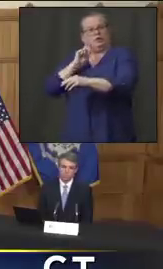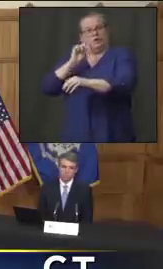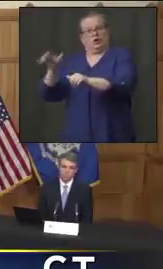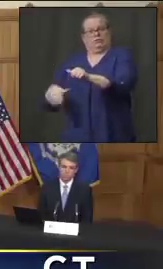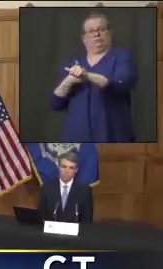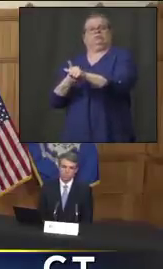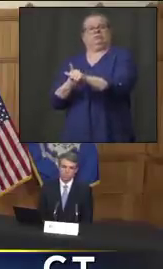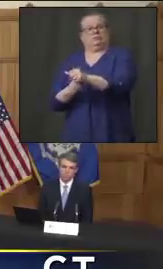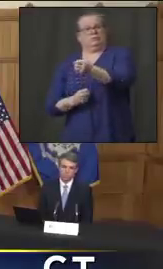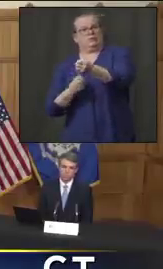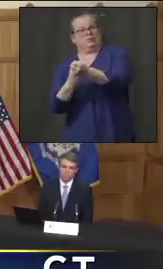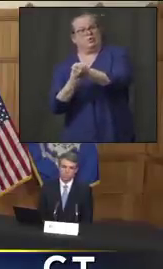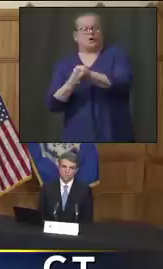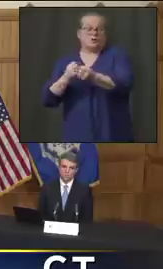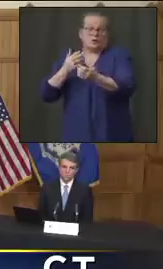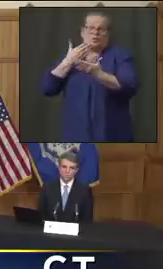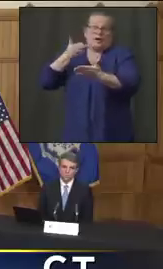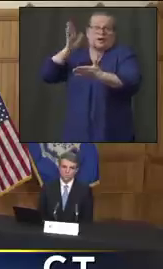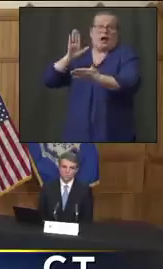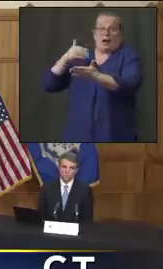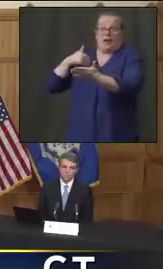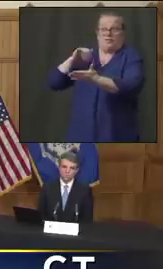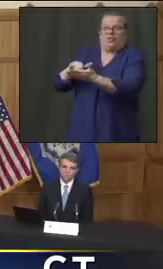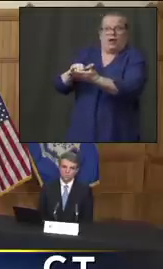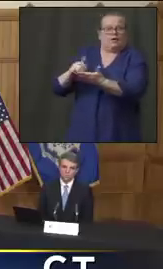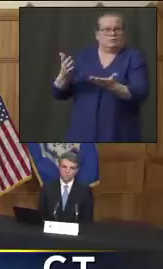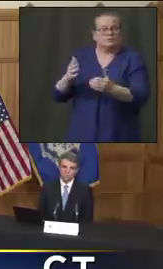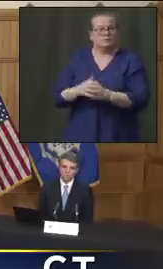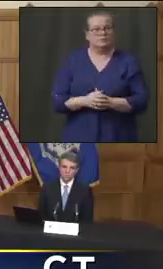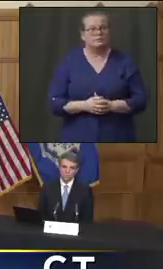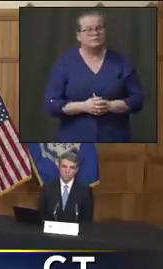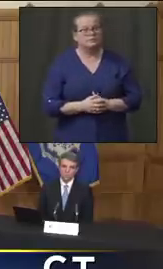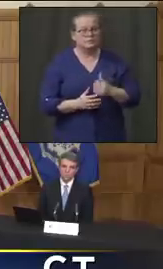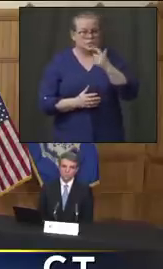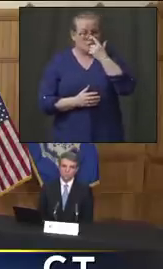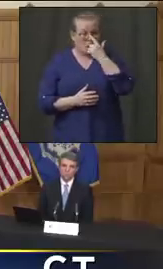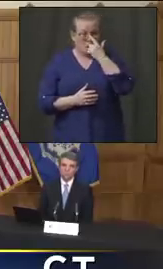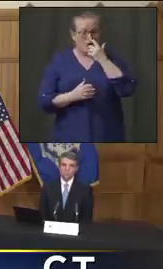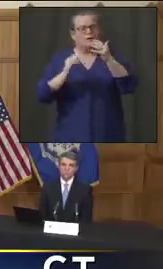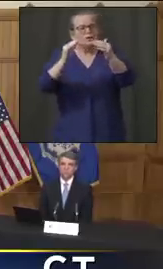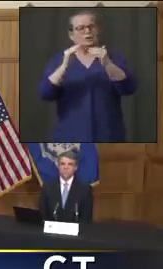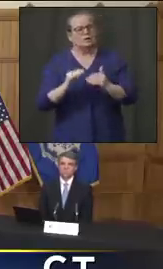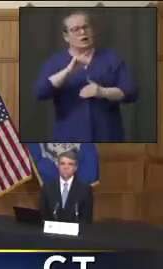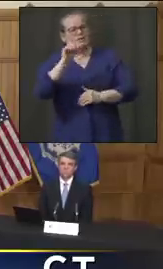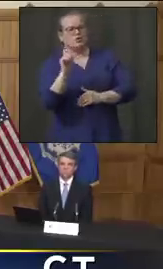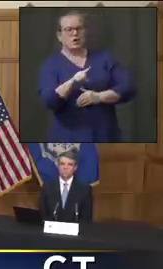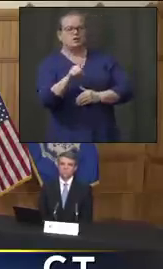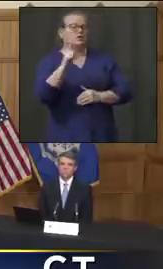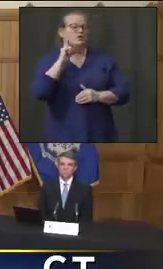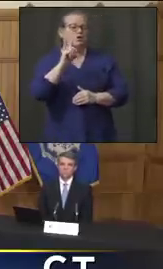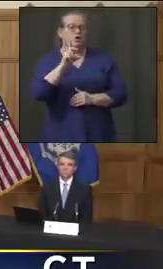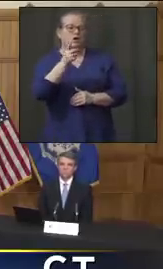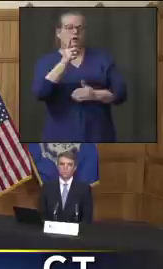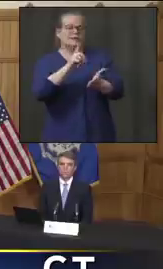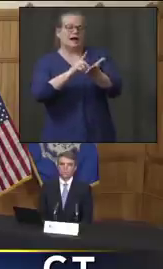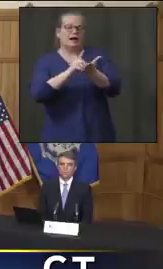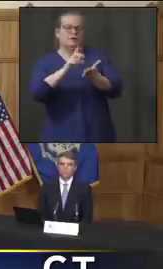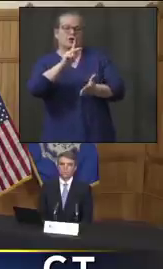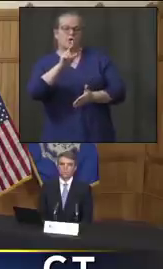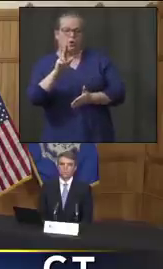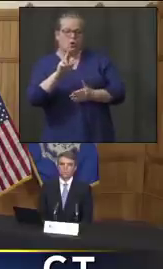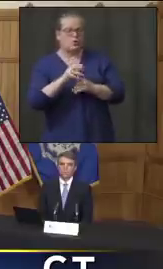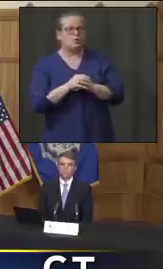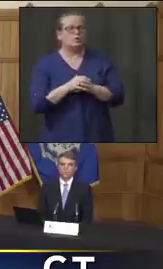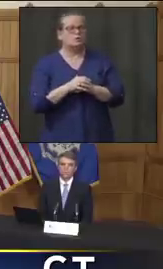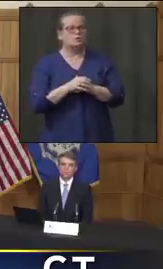Thanks, Max. This question, I guess, is for Dr. Koh. Testing is still hovering around 2,000 tests per day.